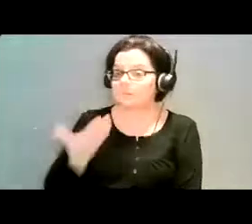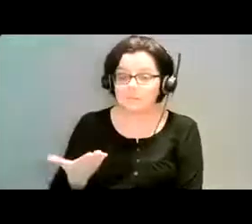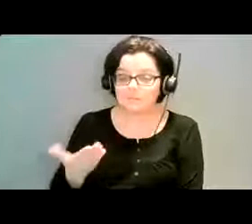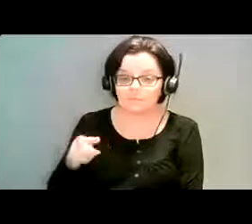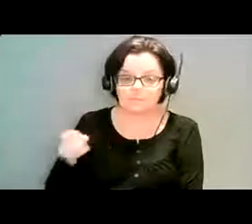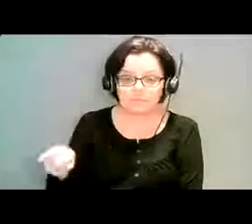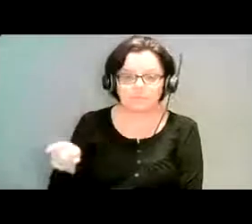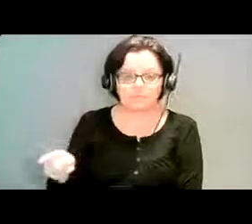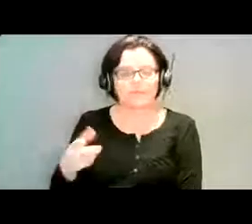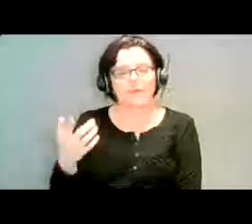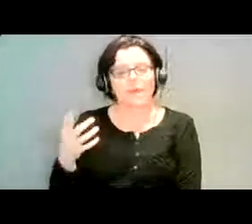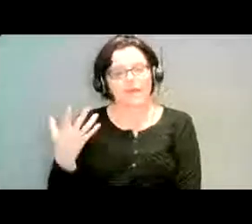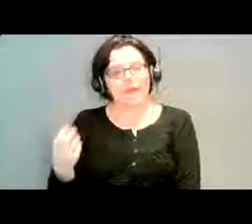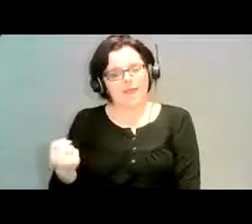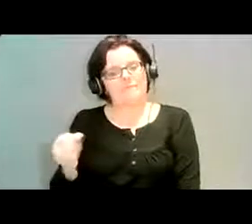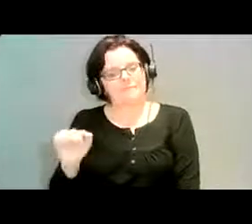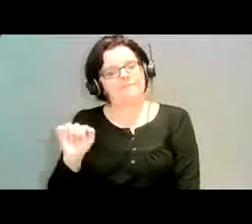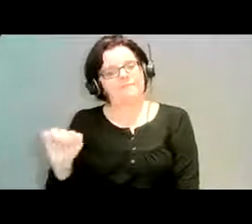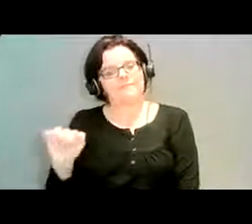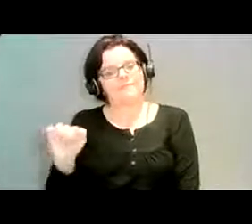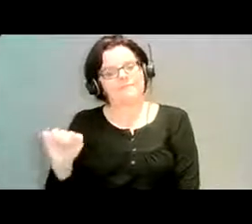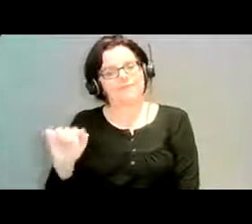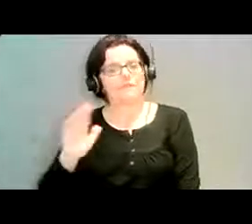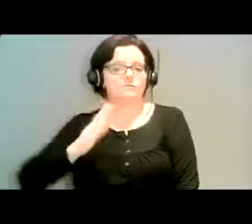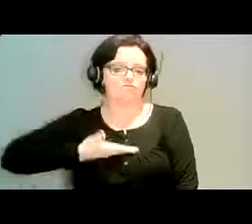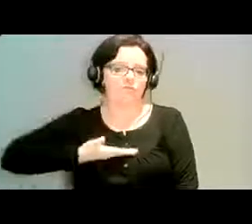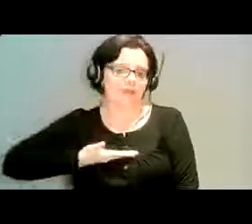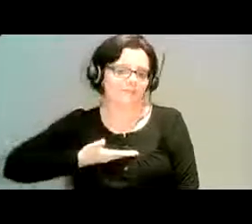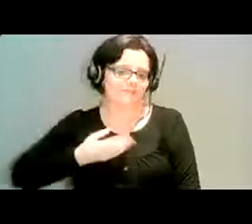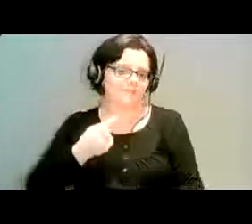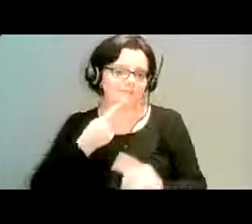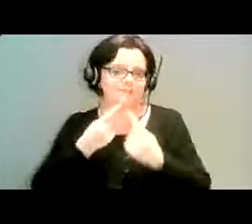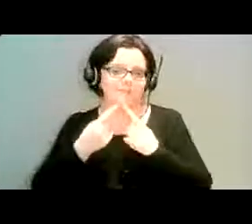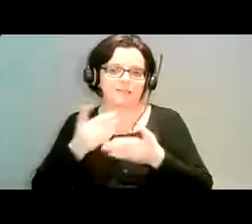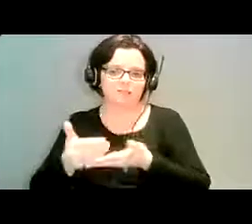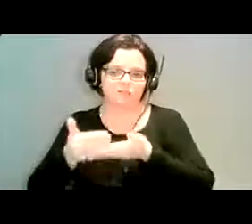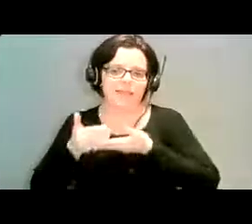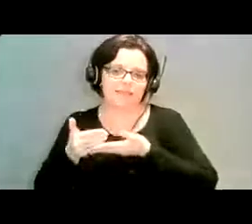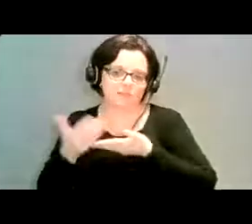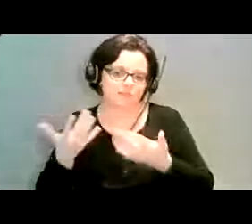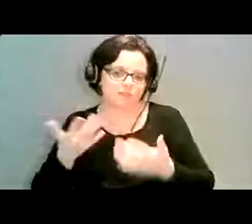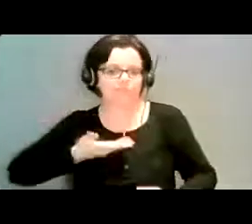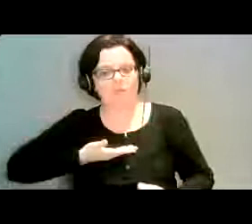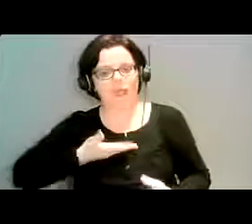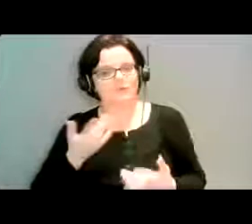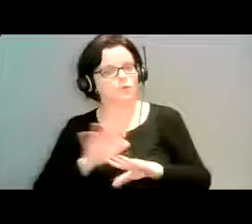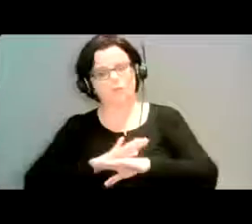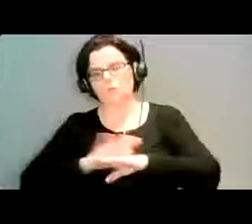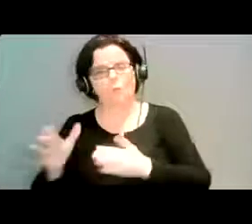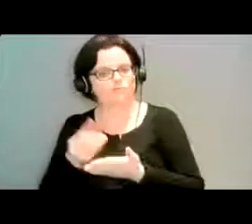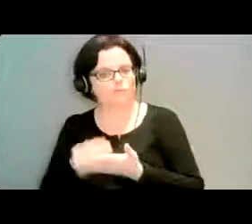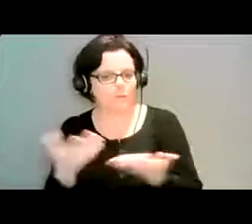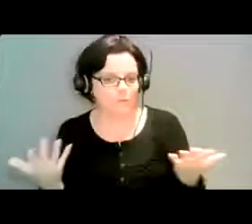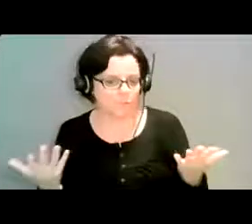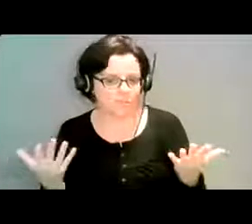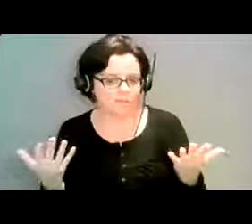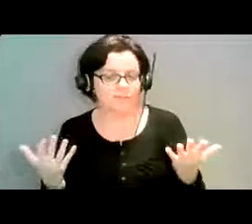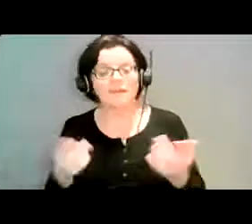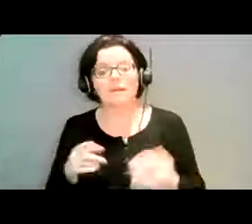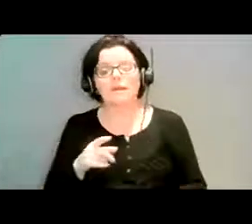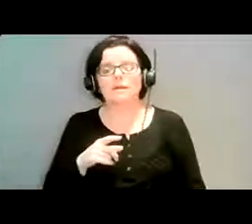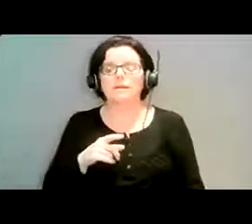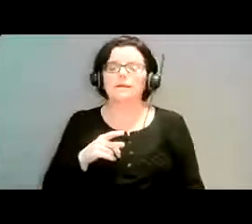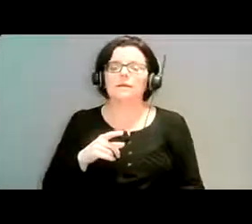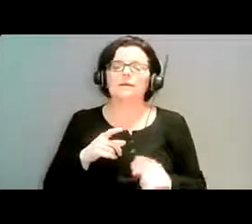have their kind of rights, data protection rights as well. And secondly, if you kind of